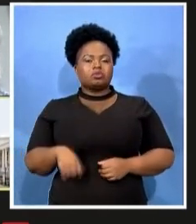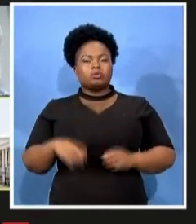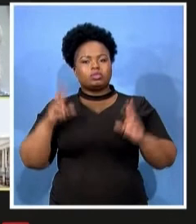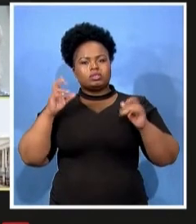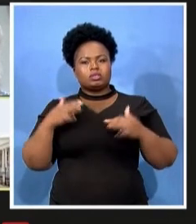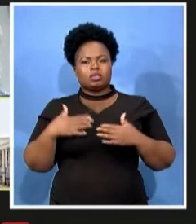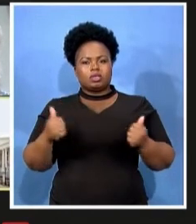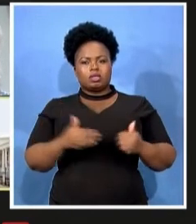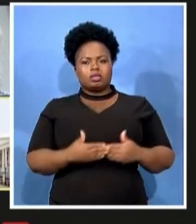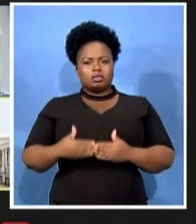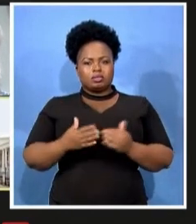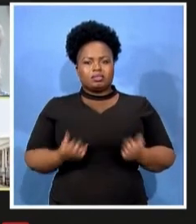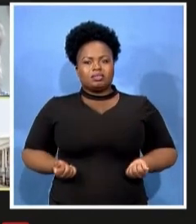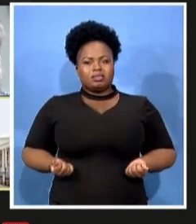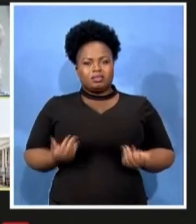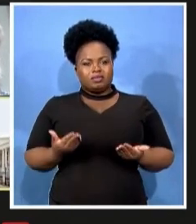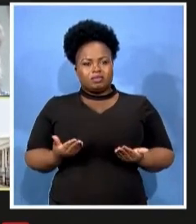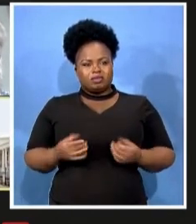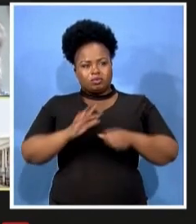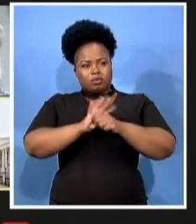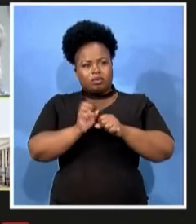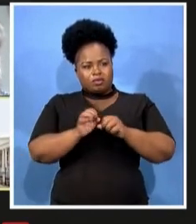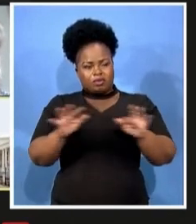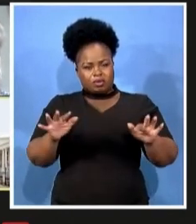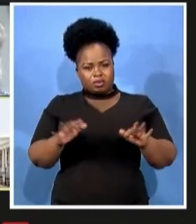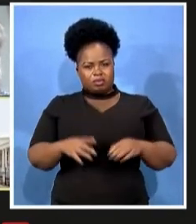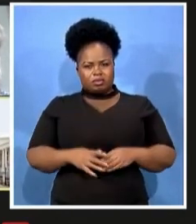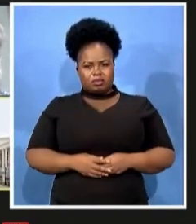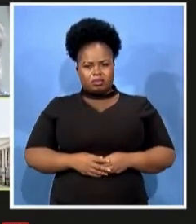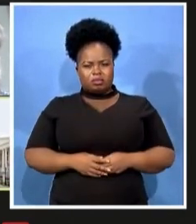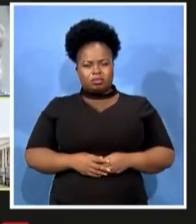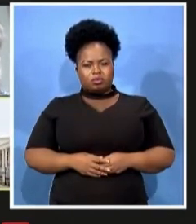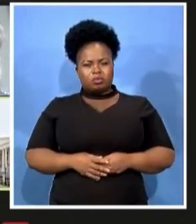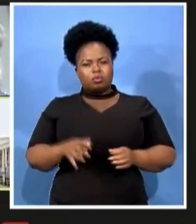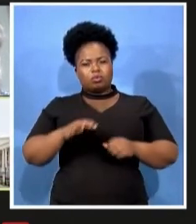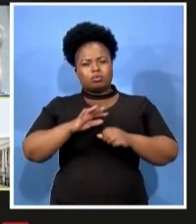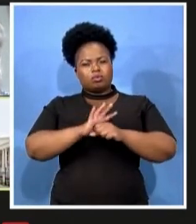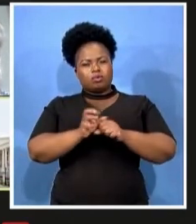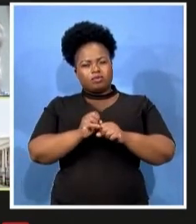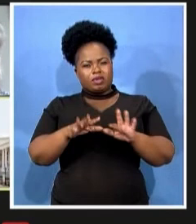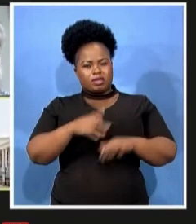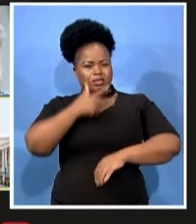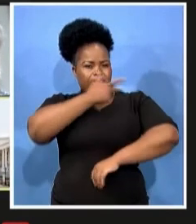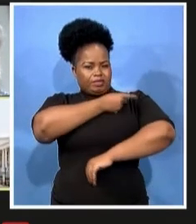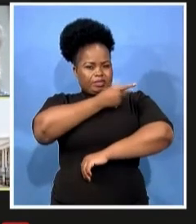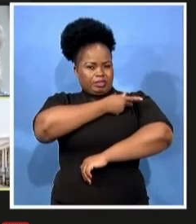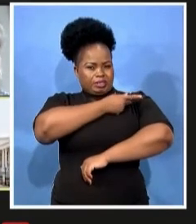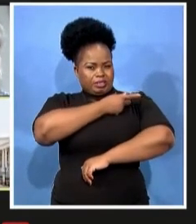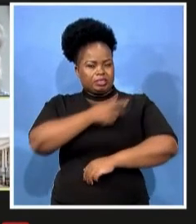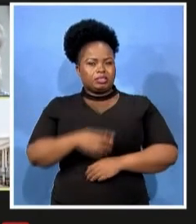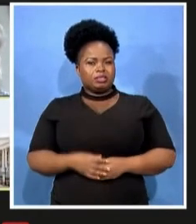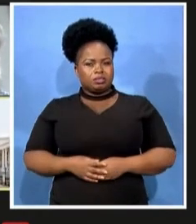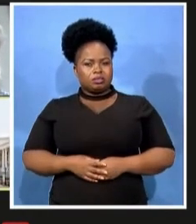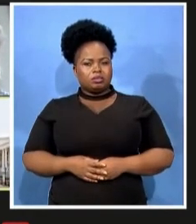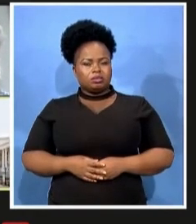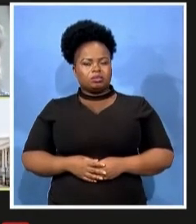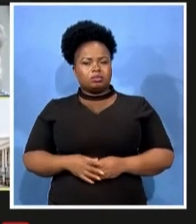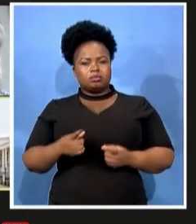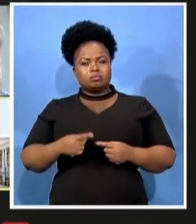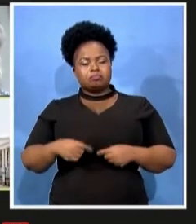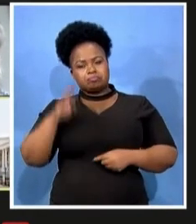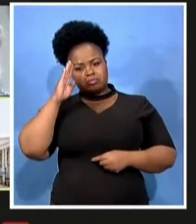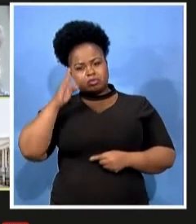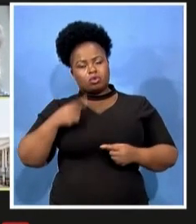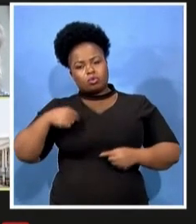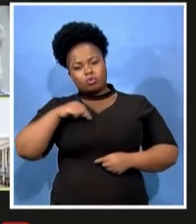COVID-19 and rollout strategy of the COVID-19 vaccine. Dear Dr. Dlomo, we write as an EFF to request that the Portfolio